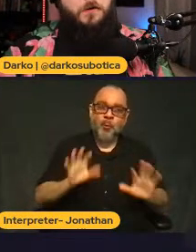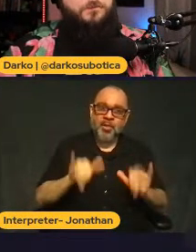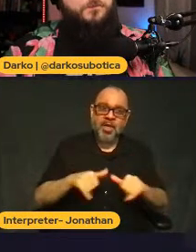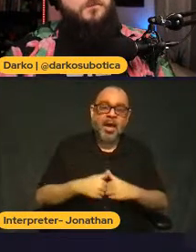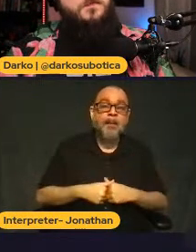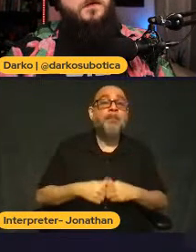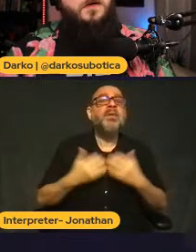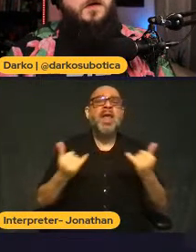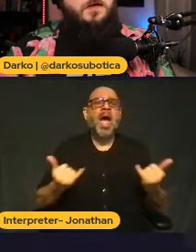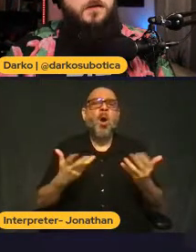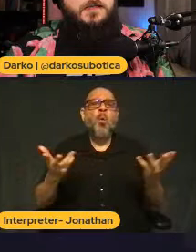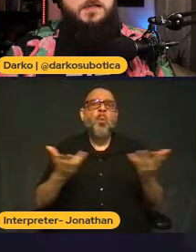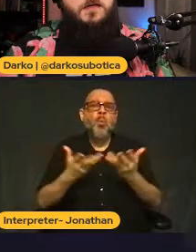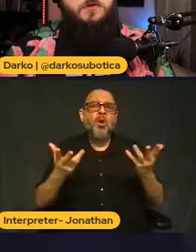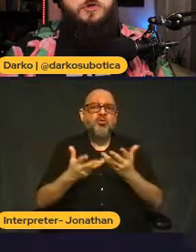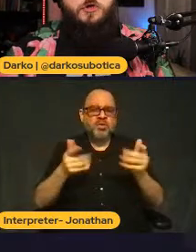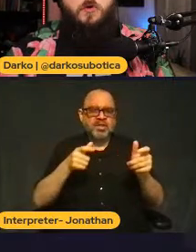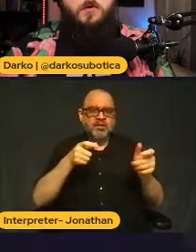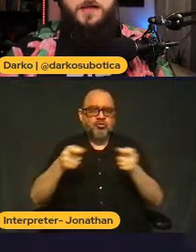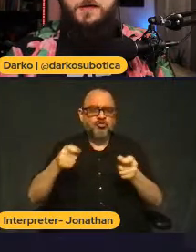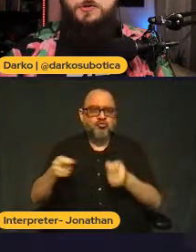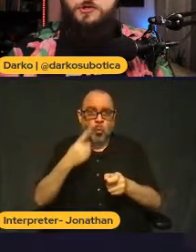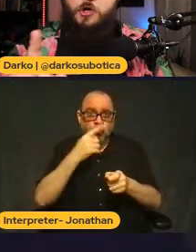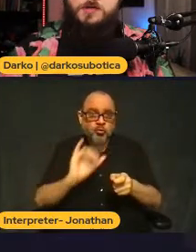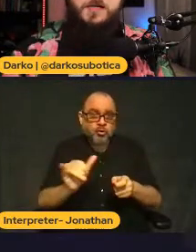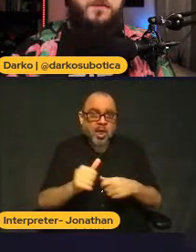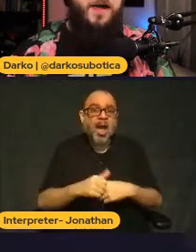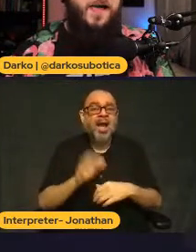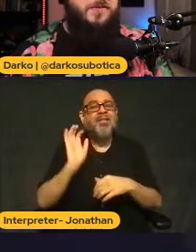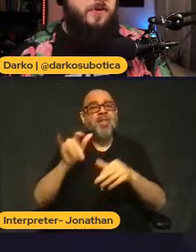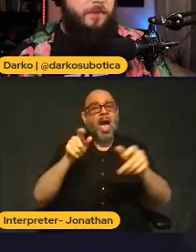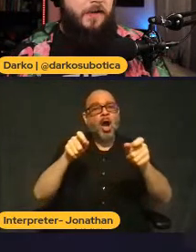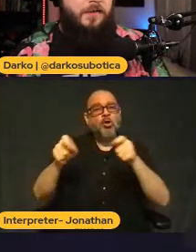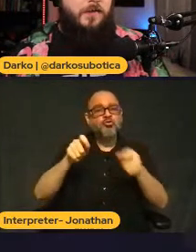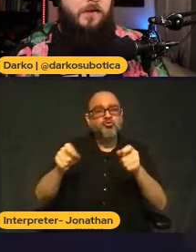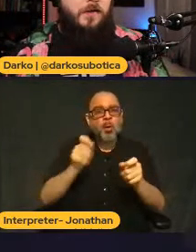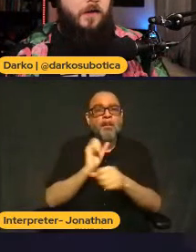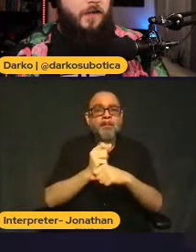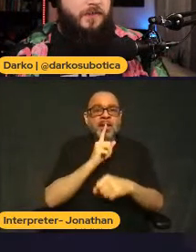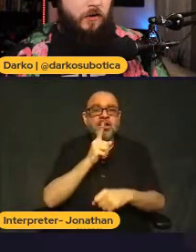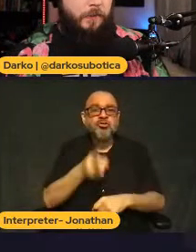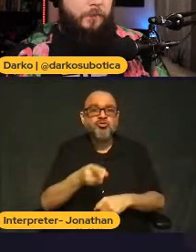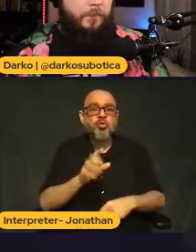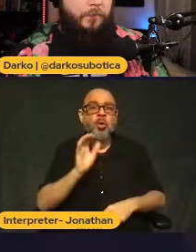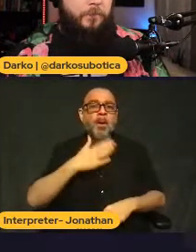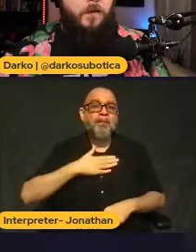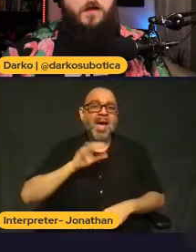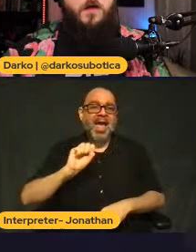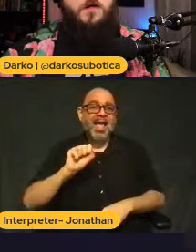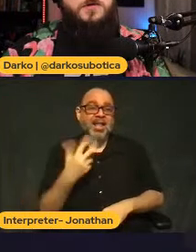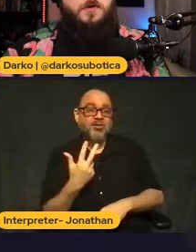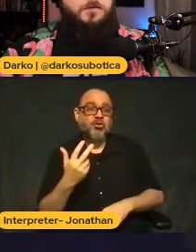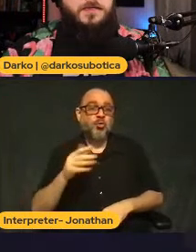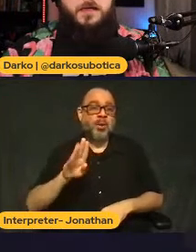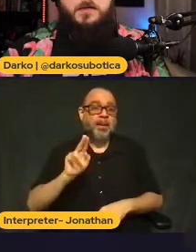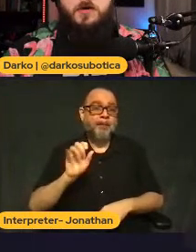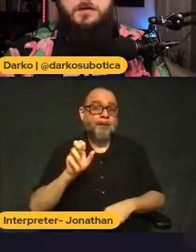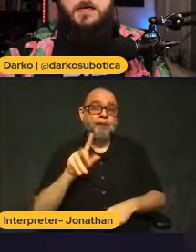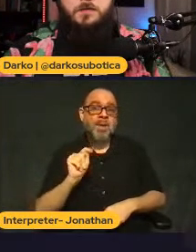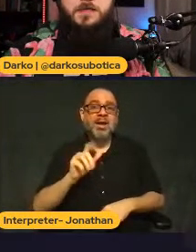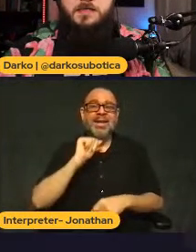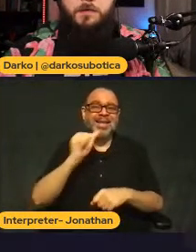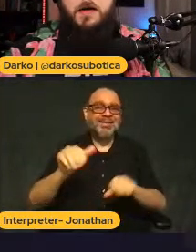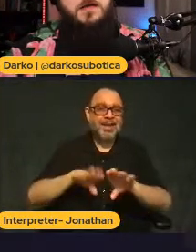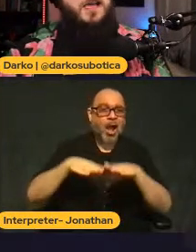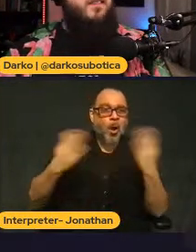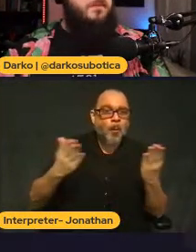Let's have a look. This is a control that ensures that my S3 bucket is not open. So it basically describes